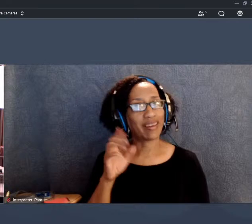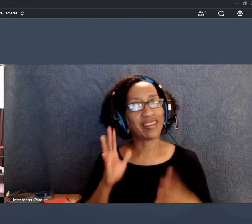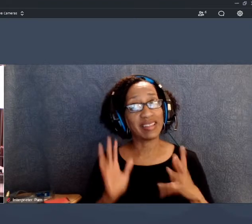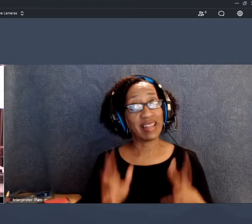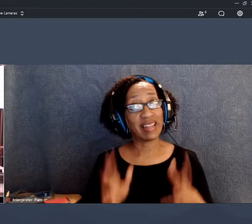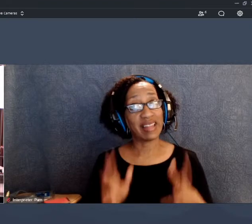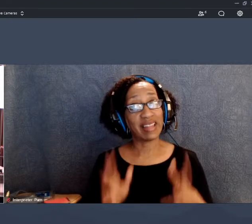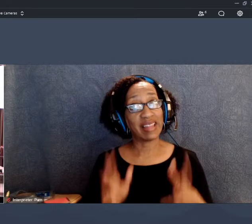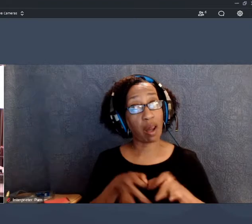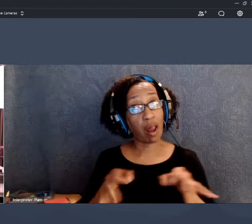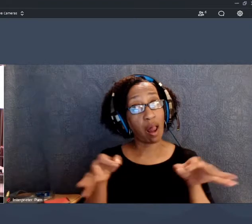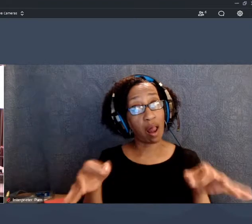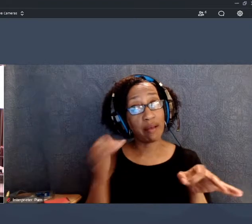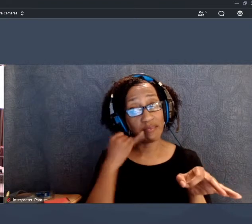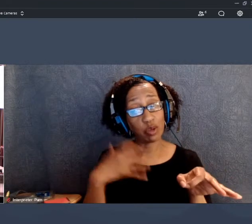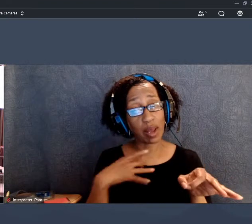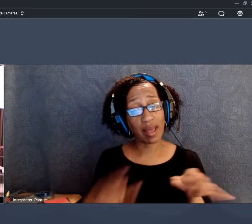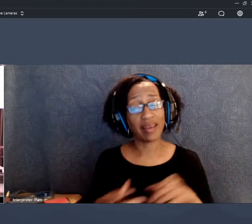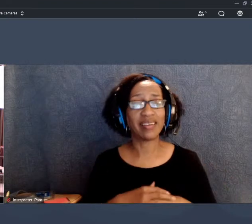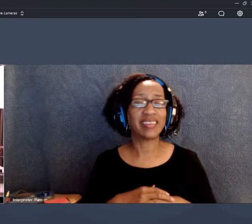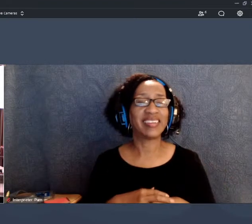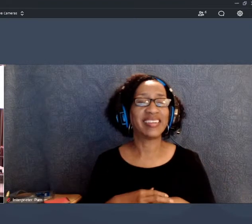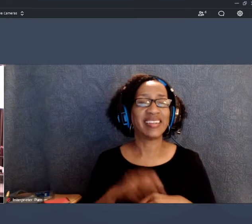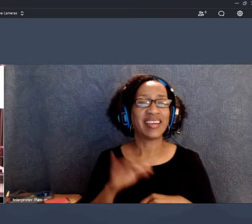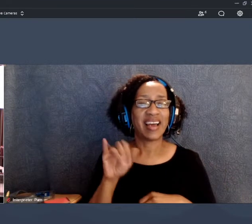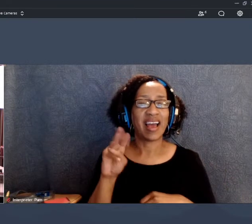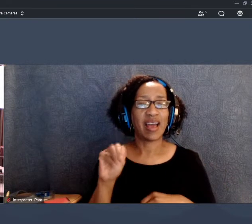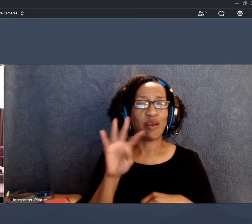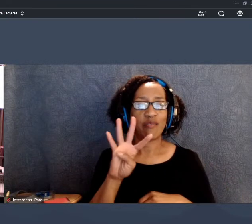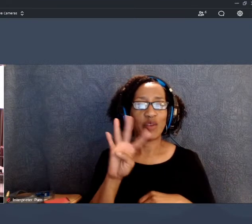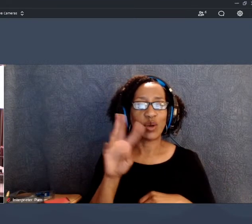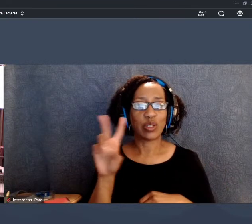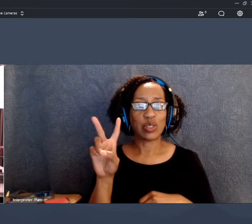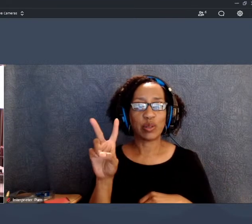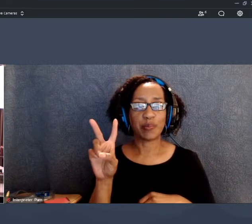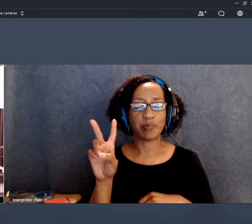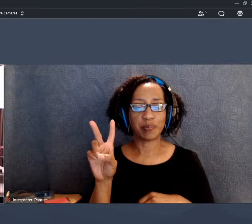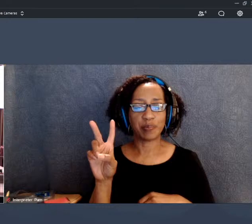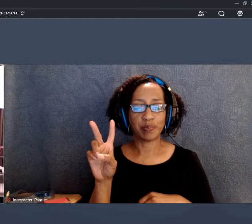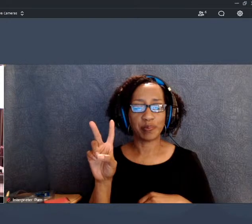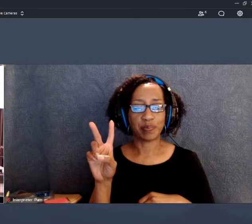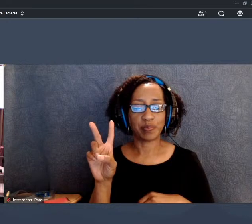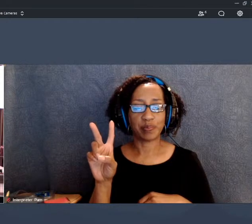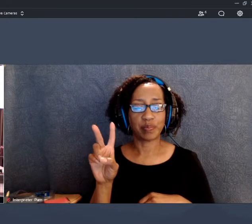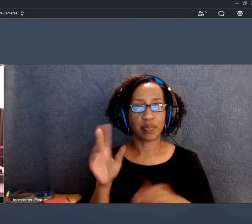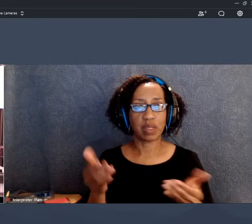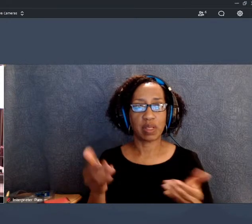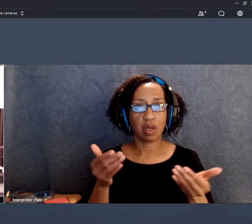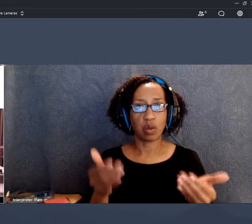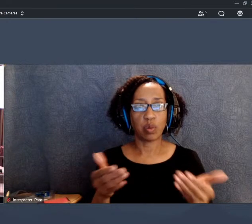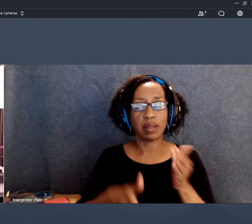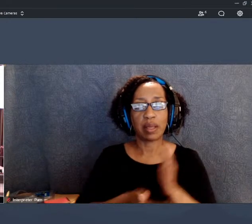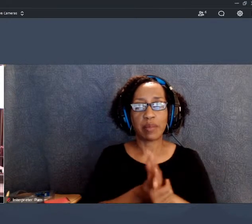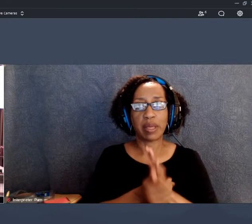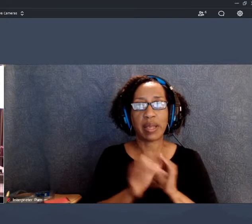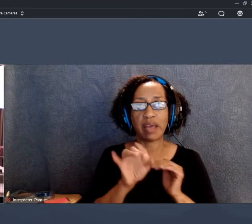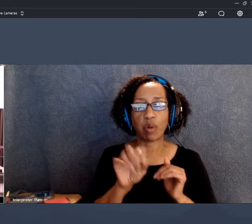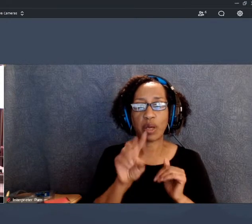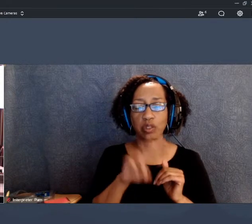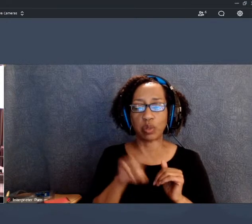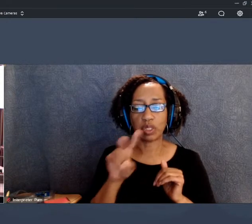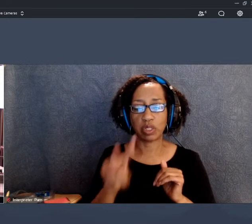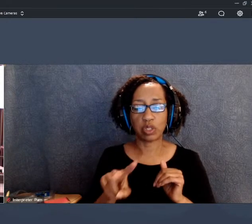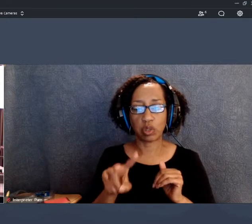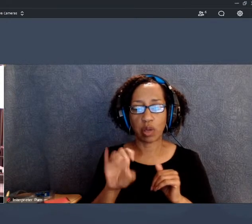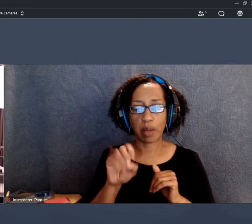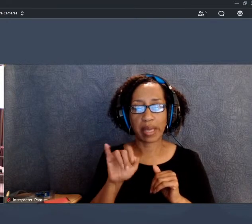like. Madam Comptroller, call item 42. Item number 42 is a resolution amending the FY22 capital improvement